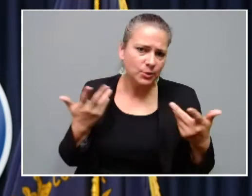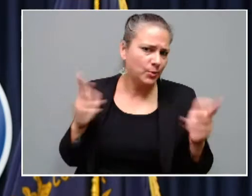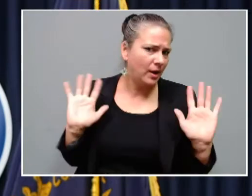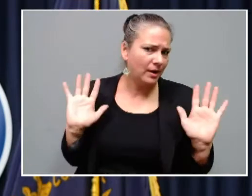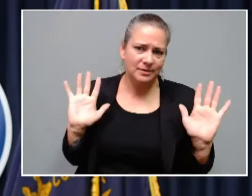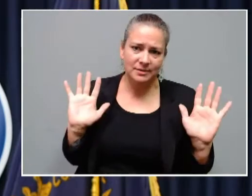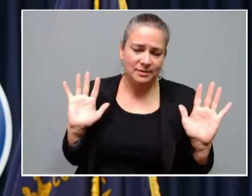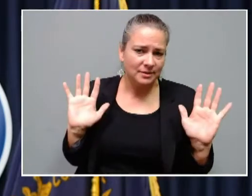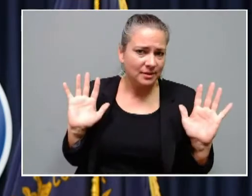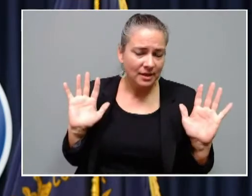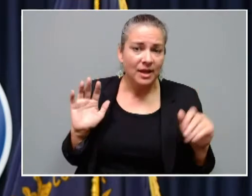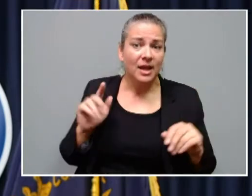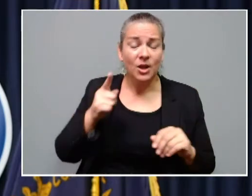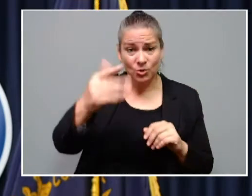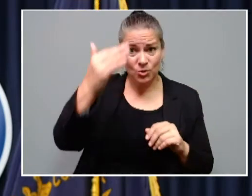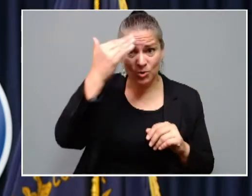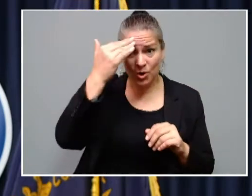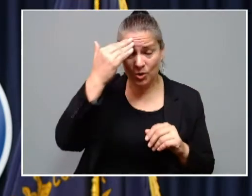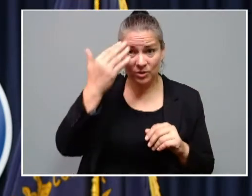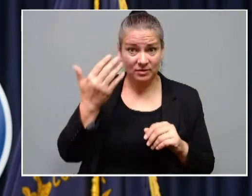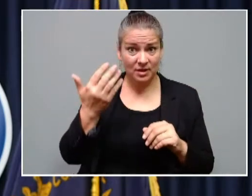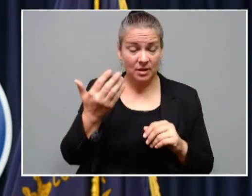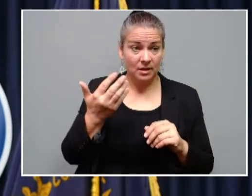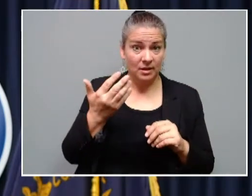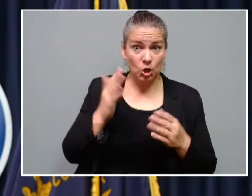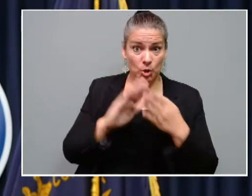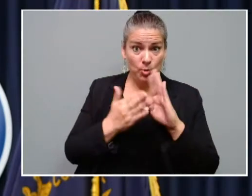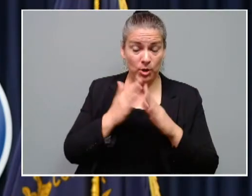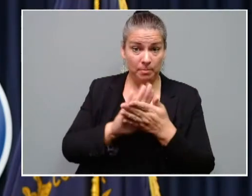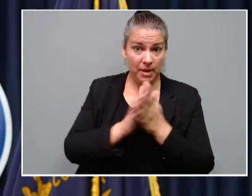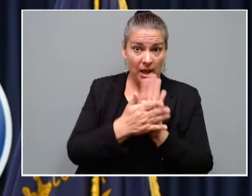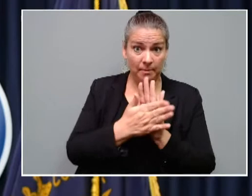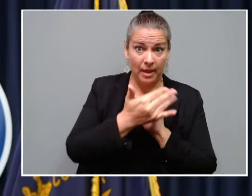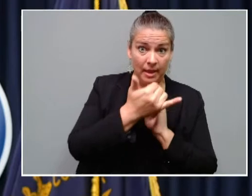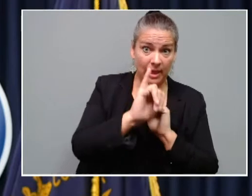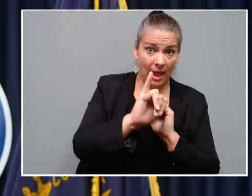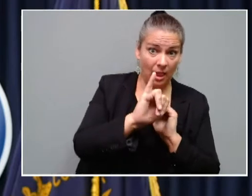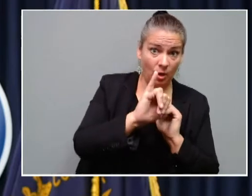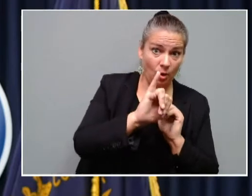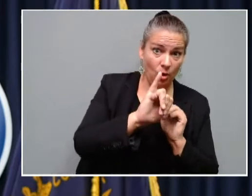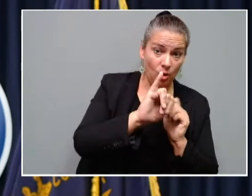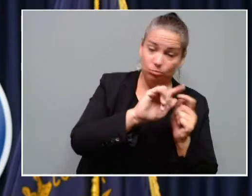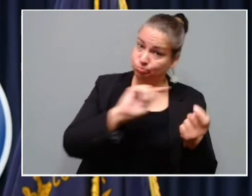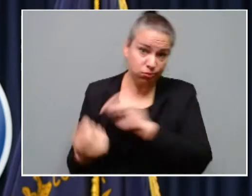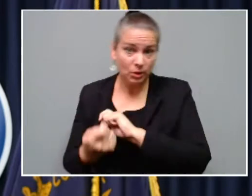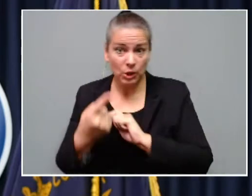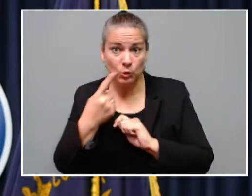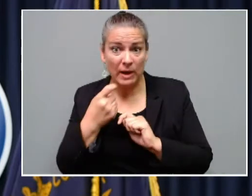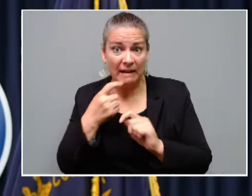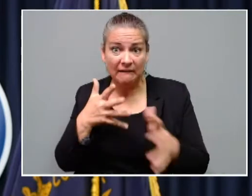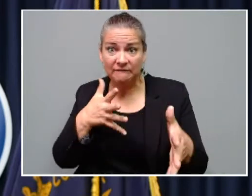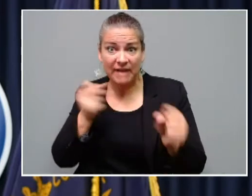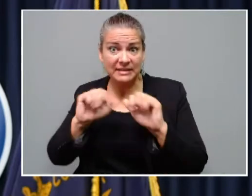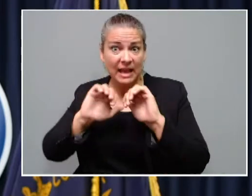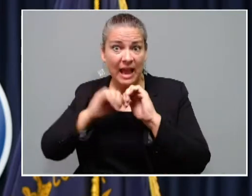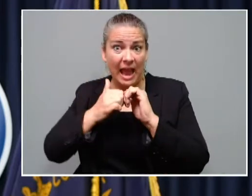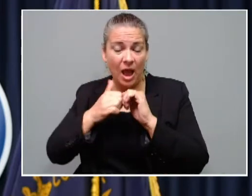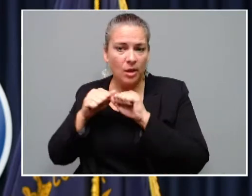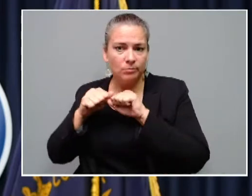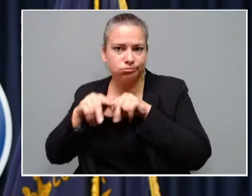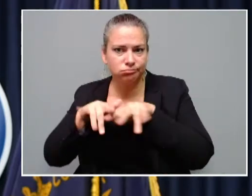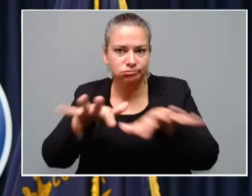go from maybe getting to yellow way back to red as fast as it can happen. It's the largest group that comes together with the